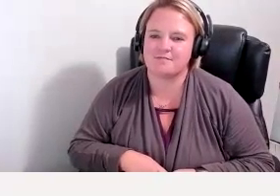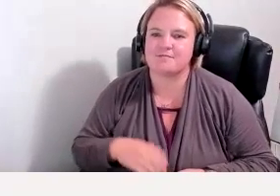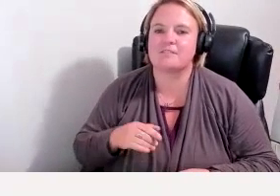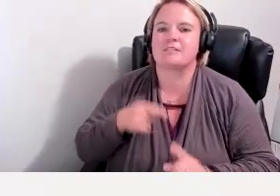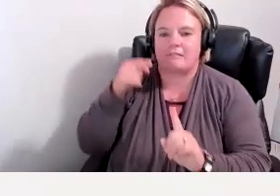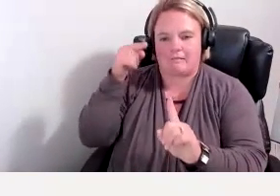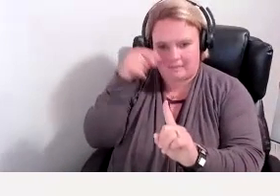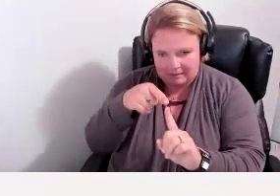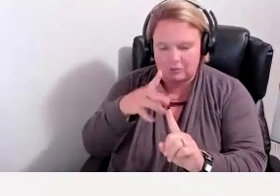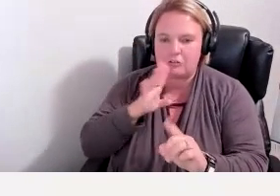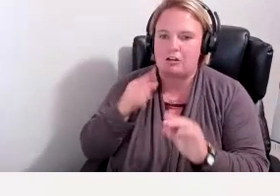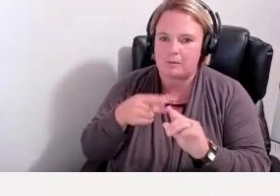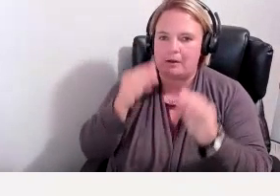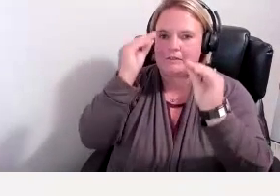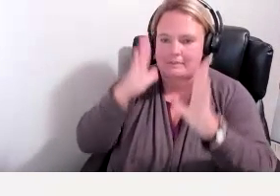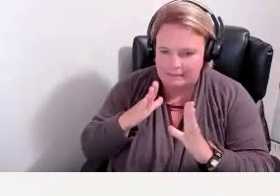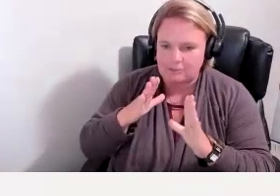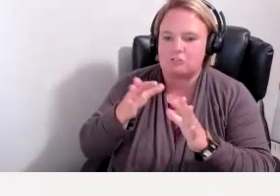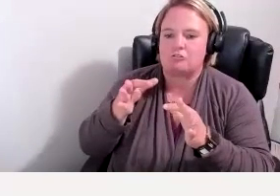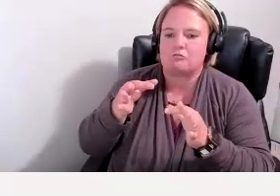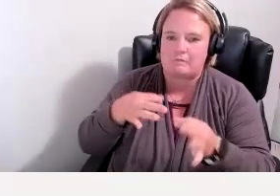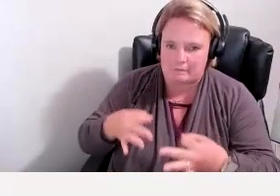instructor created content.